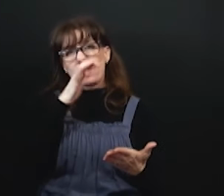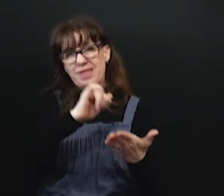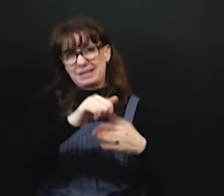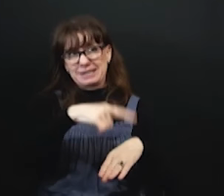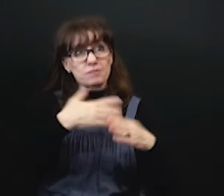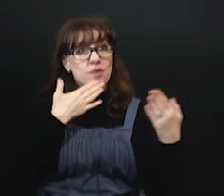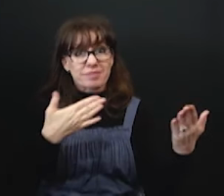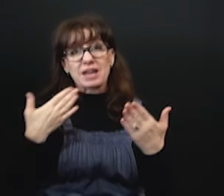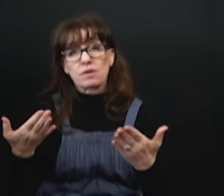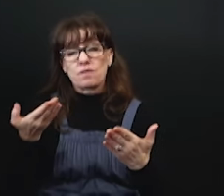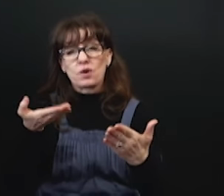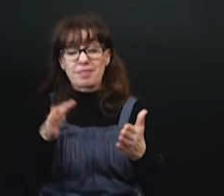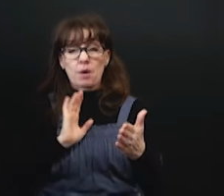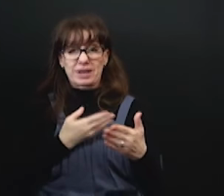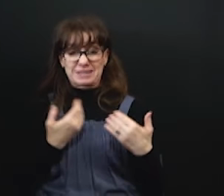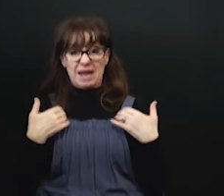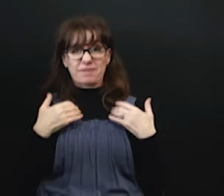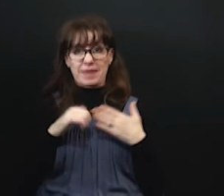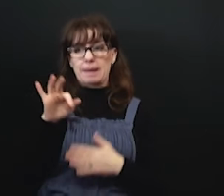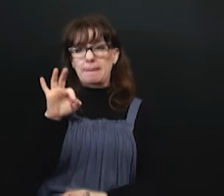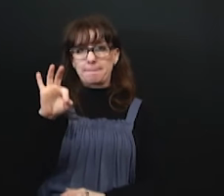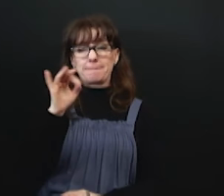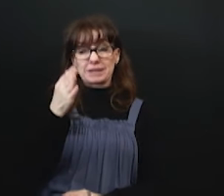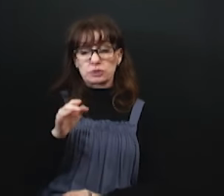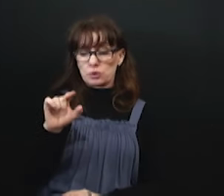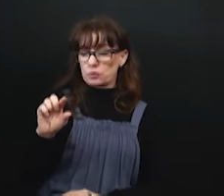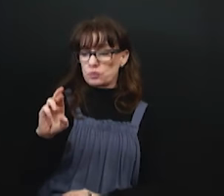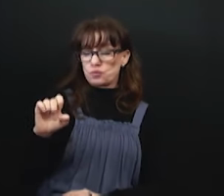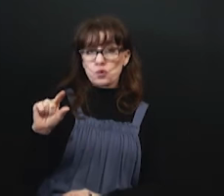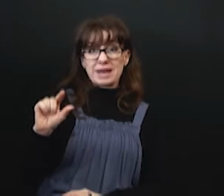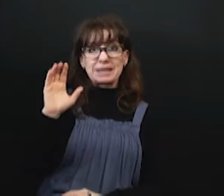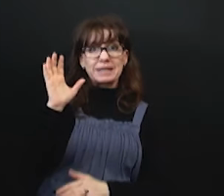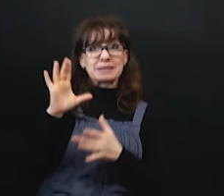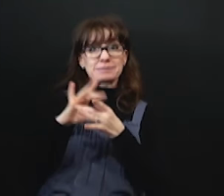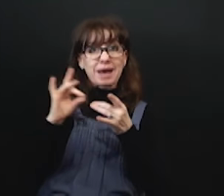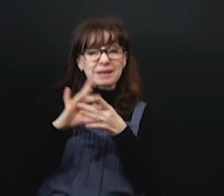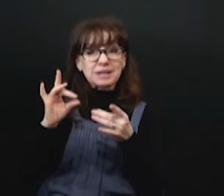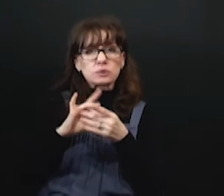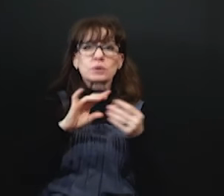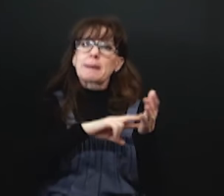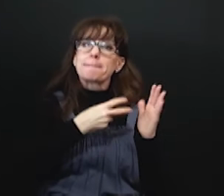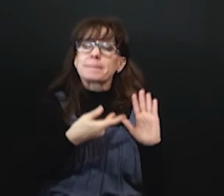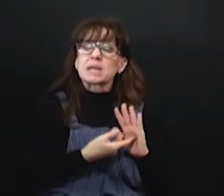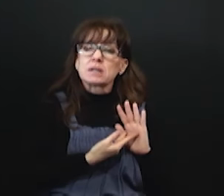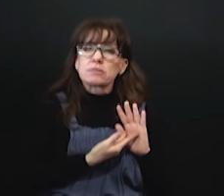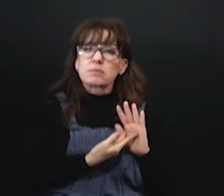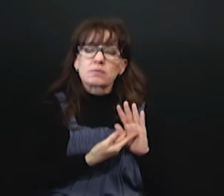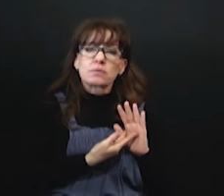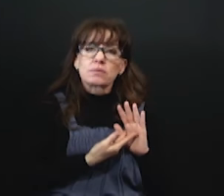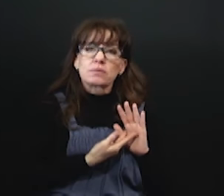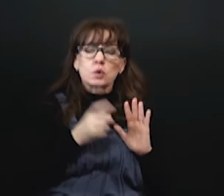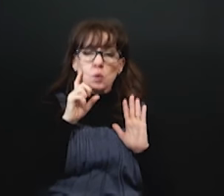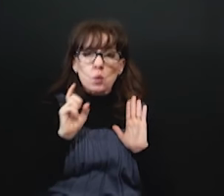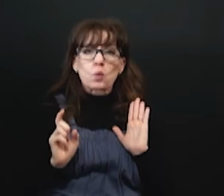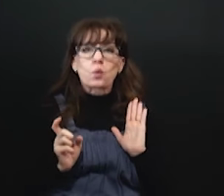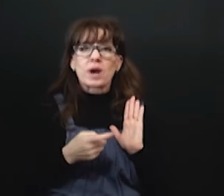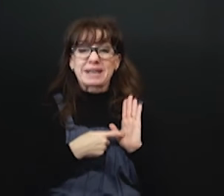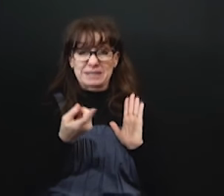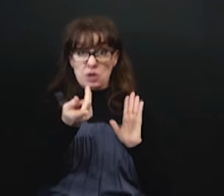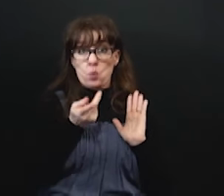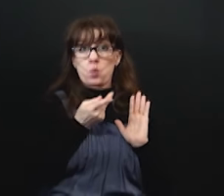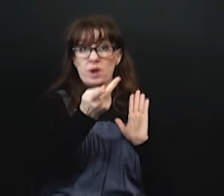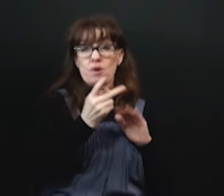thank you for allowing us to have that. And Pastor Greg, his message upon what does it mean to recognize that we